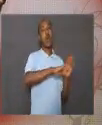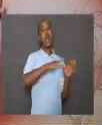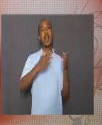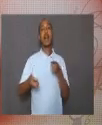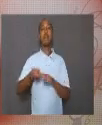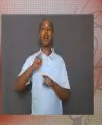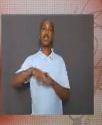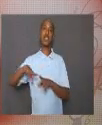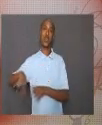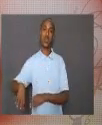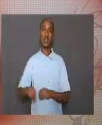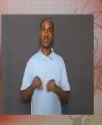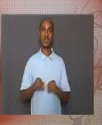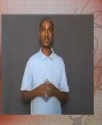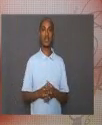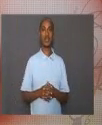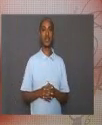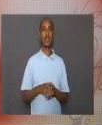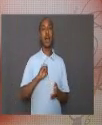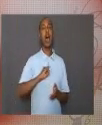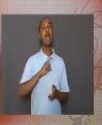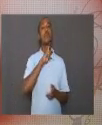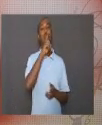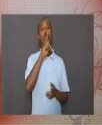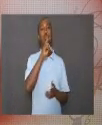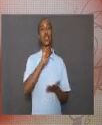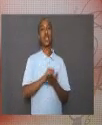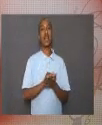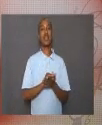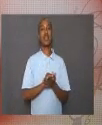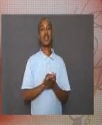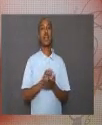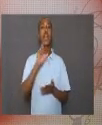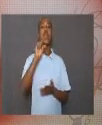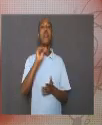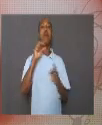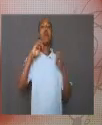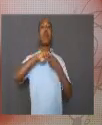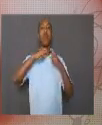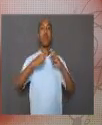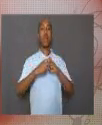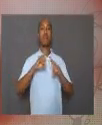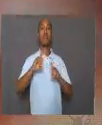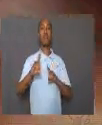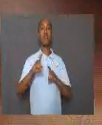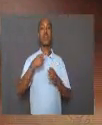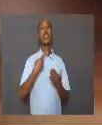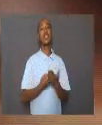Welcome back, students. I am sure that you had no problem doing this